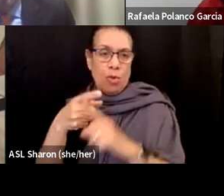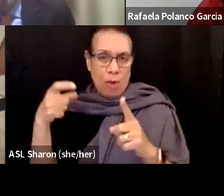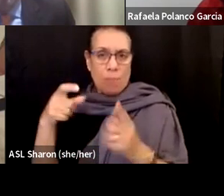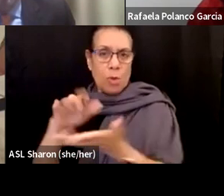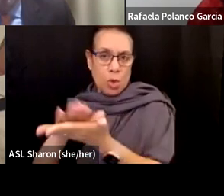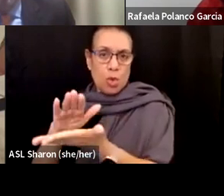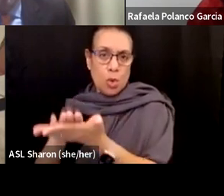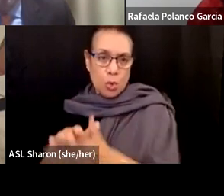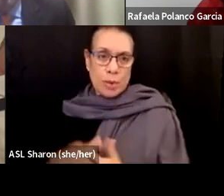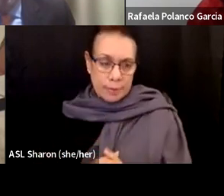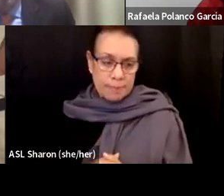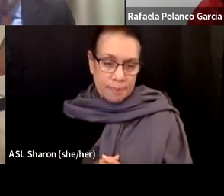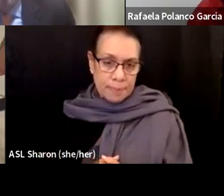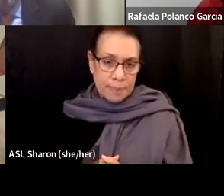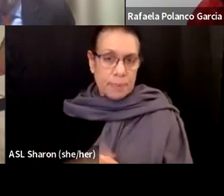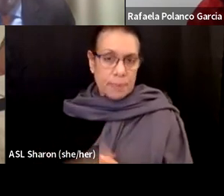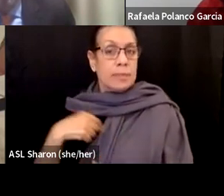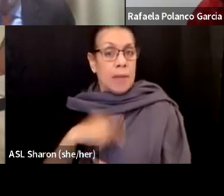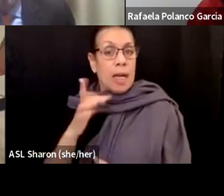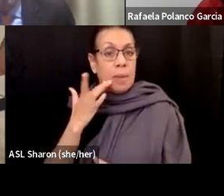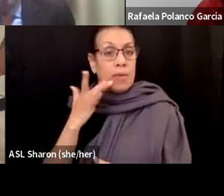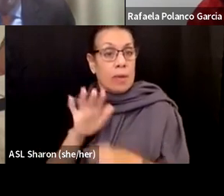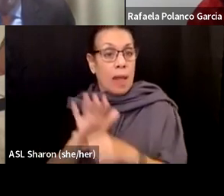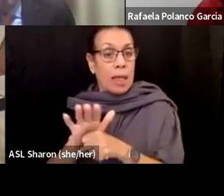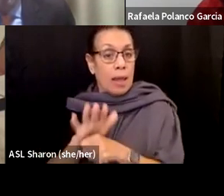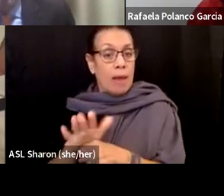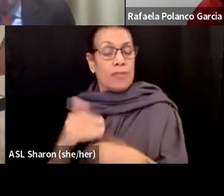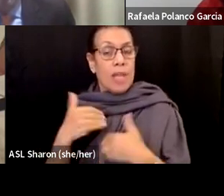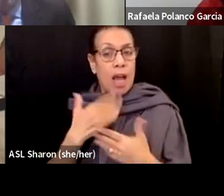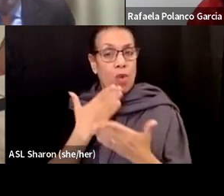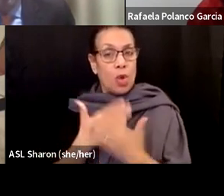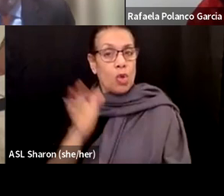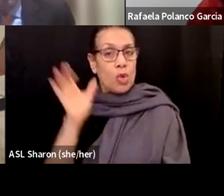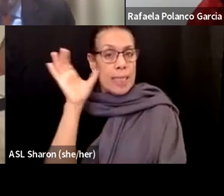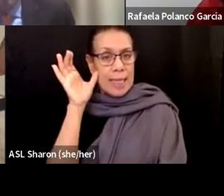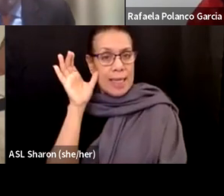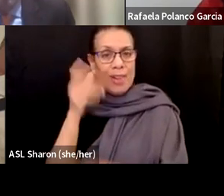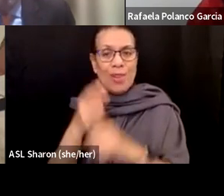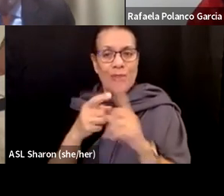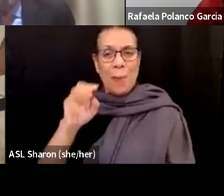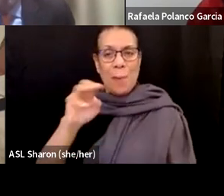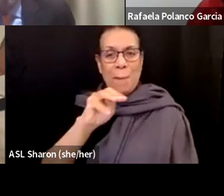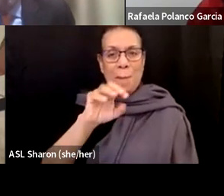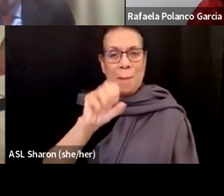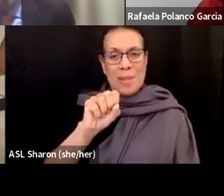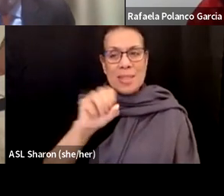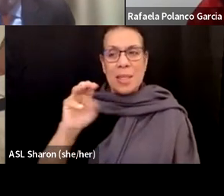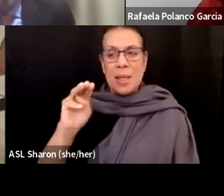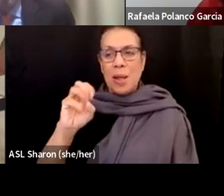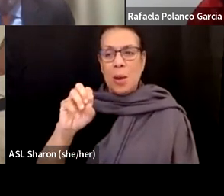and so i've been fortunate to have a good ear of ms mercer and her fellow